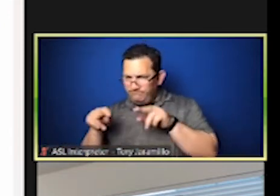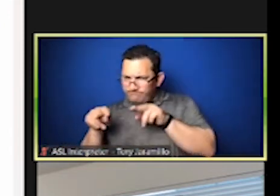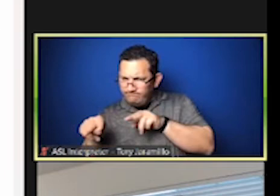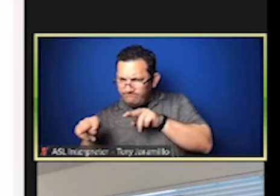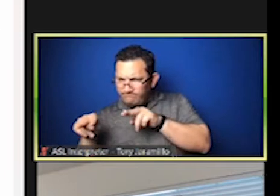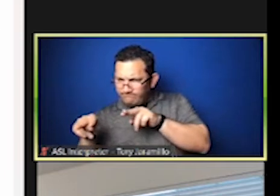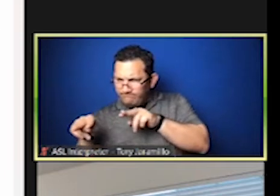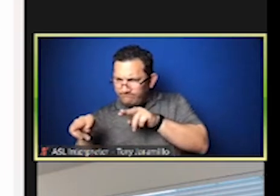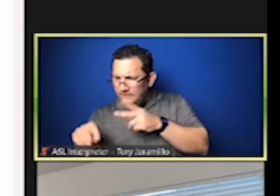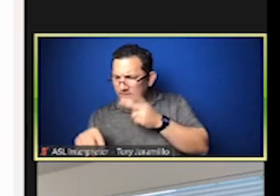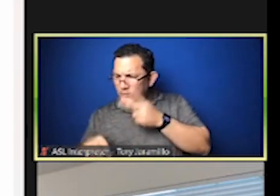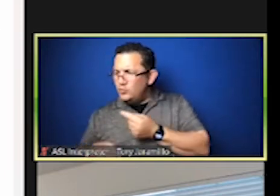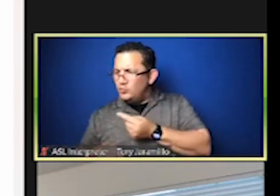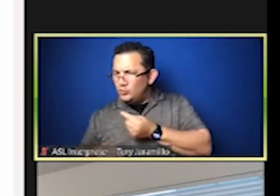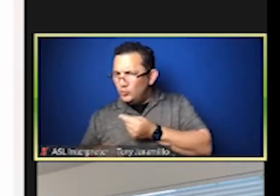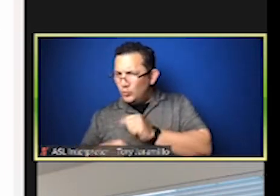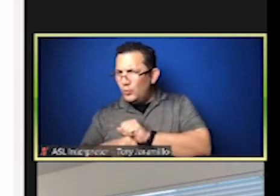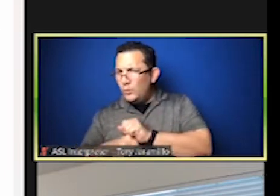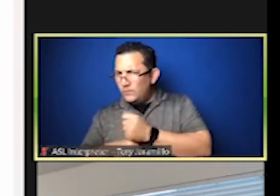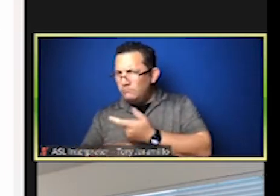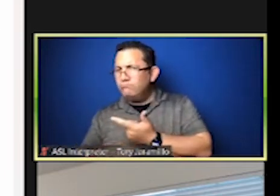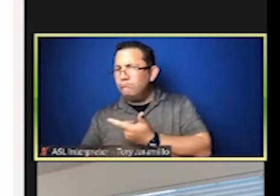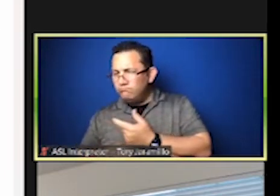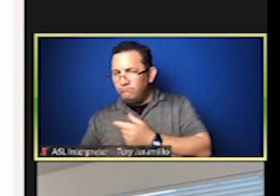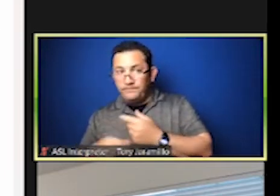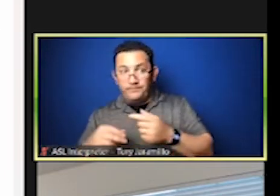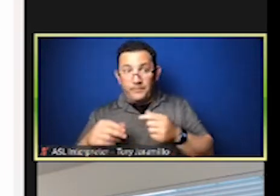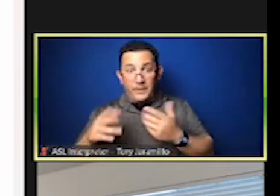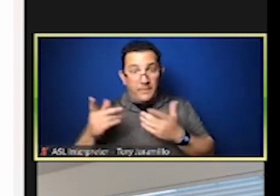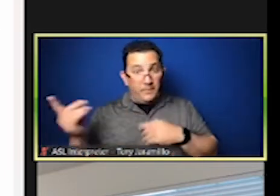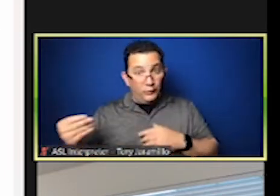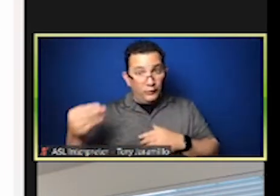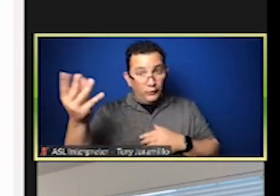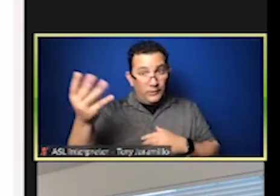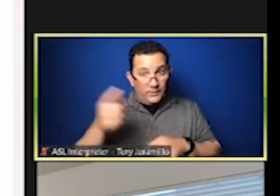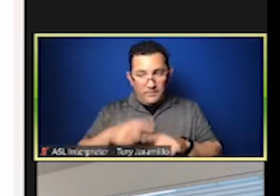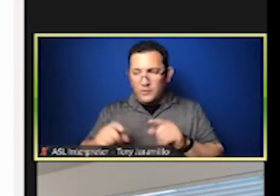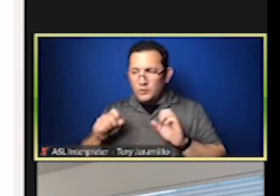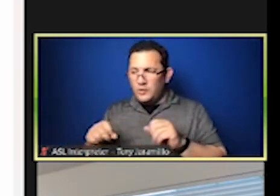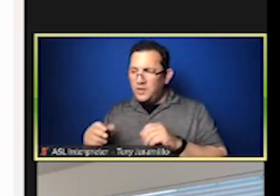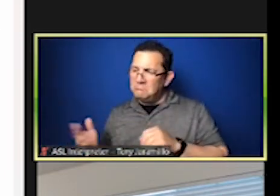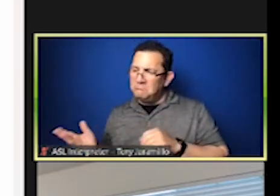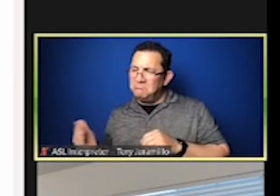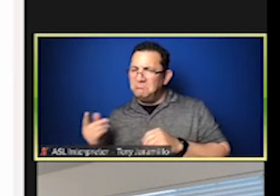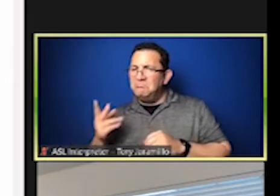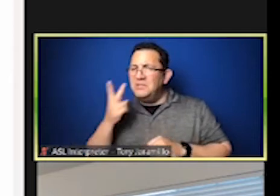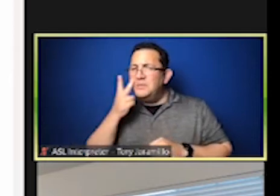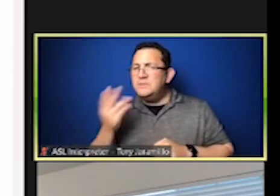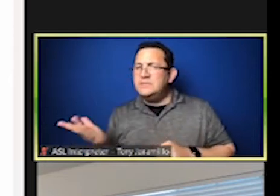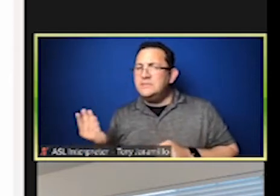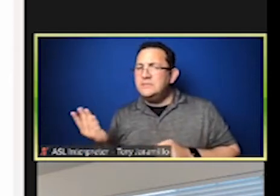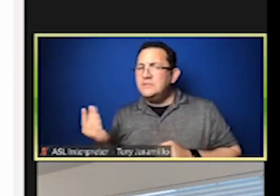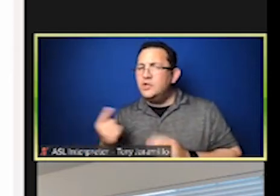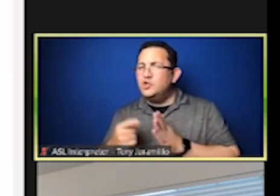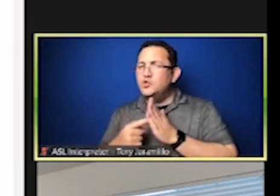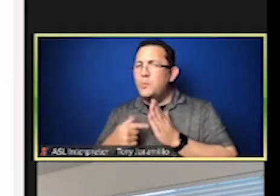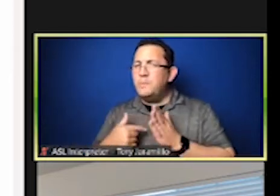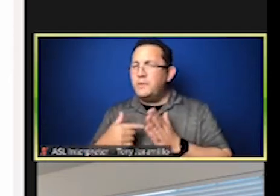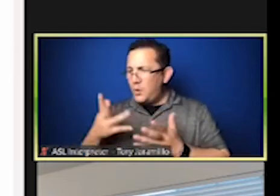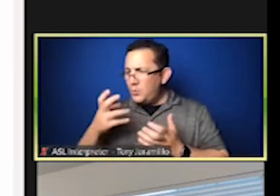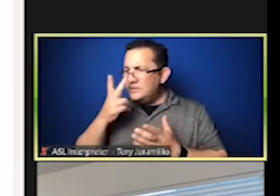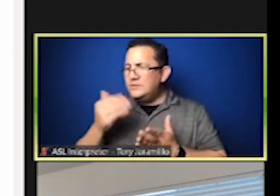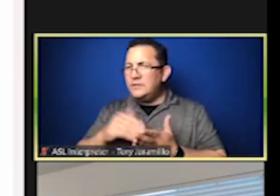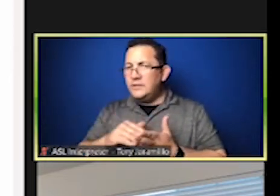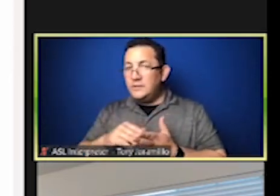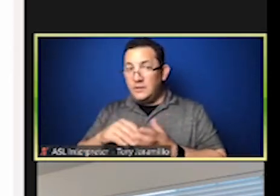working on, even if they've turned it in, you could sit down with them and have them show you their work, show you what they've done,